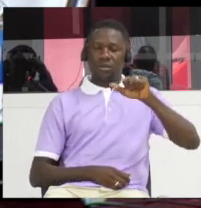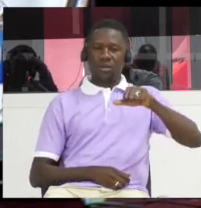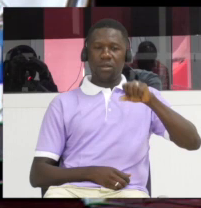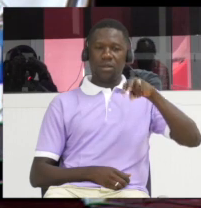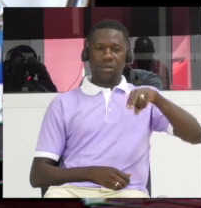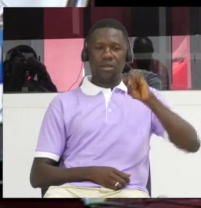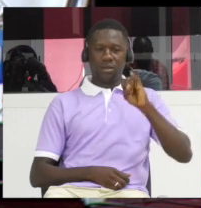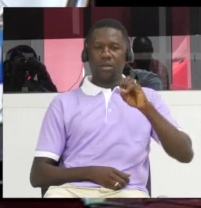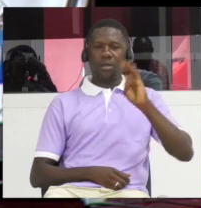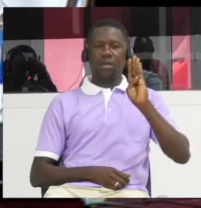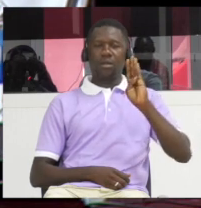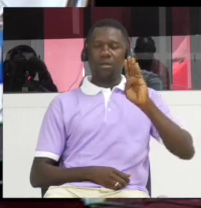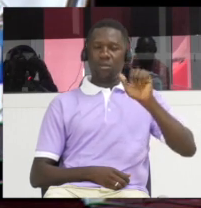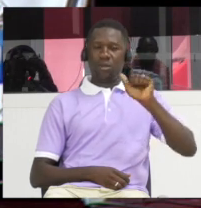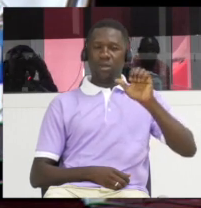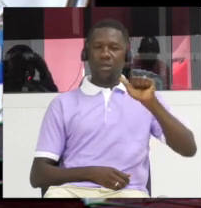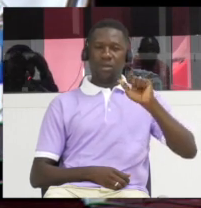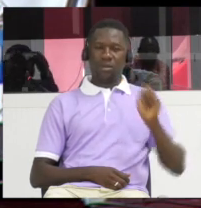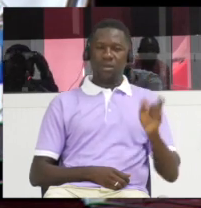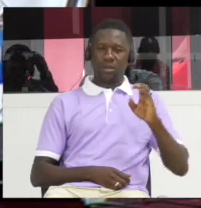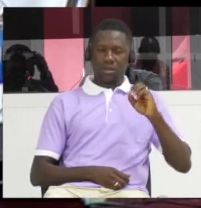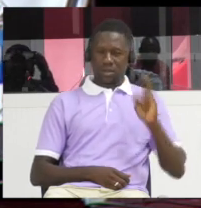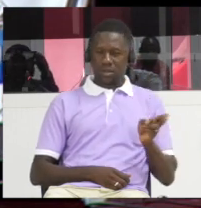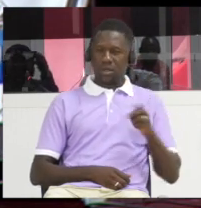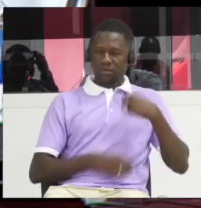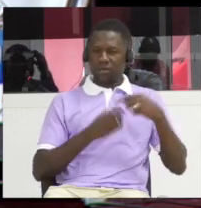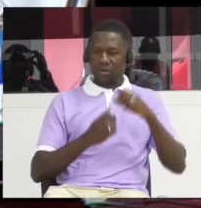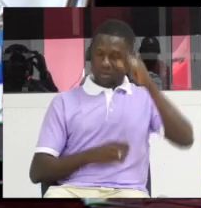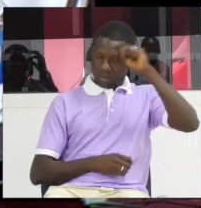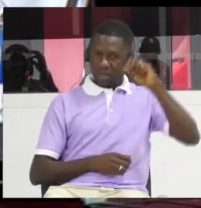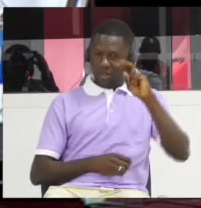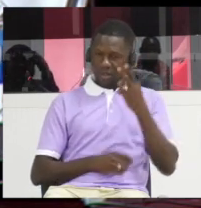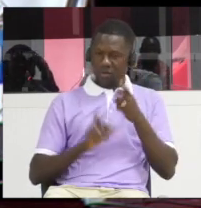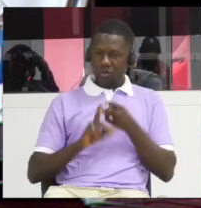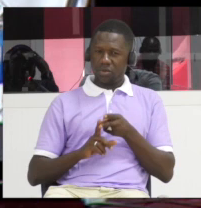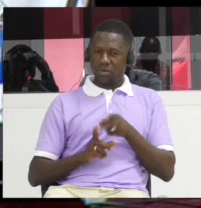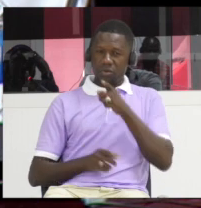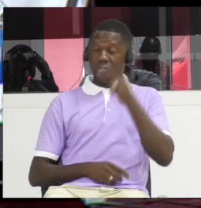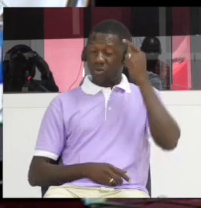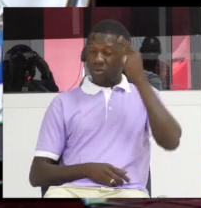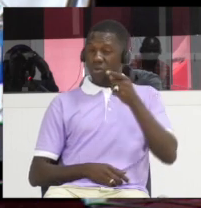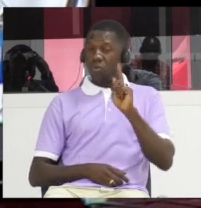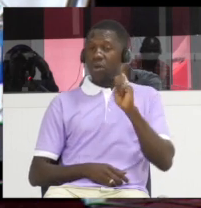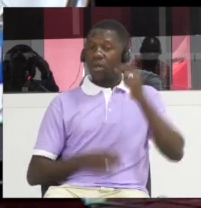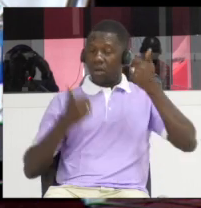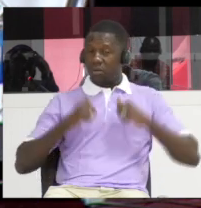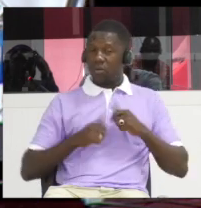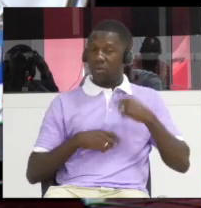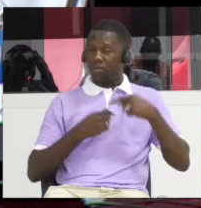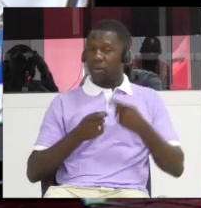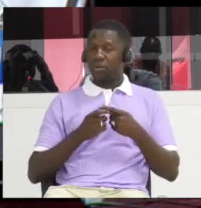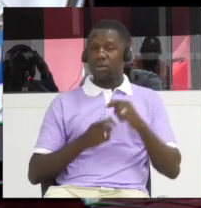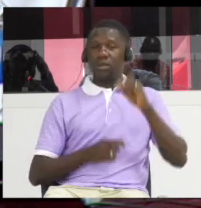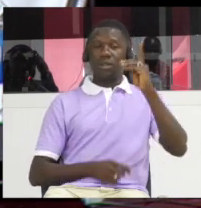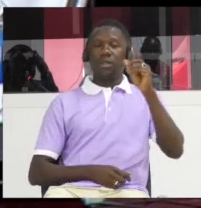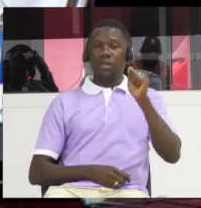became president of Nigeria, correct? Yes. And do you know what happened with regards to Dada,